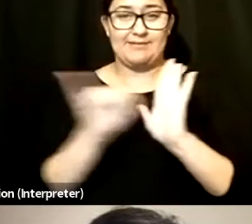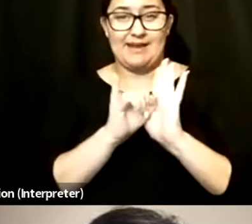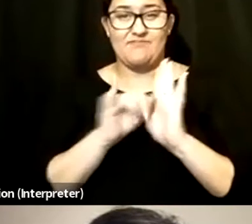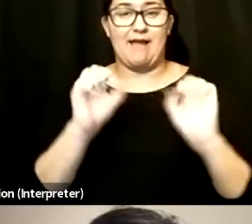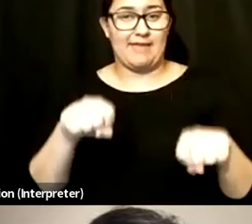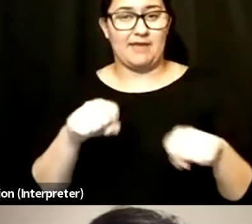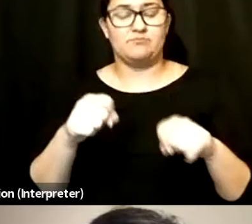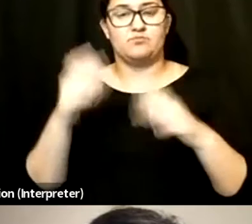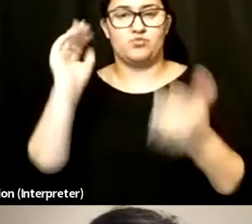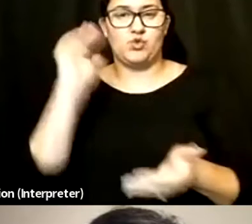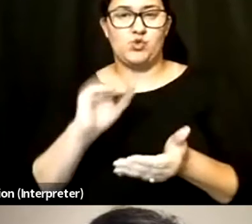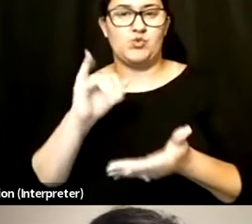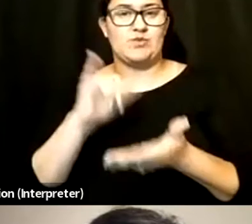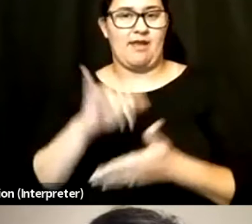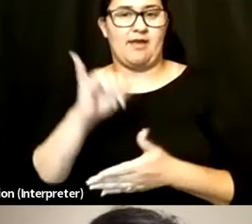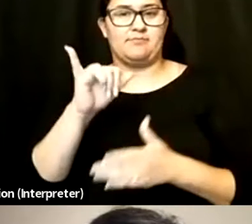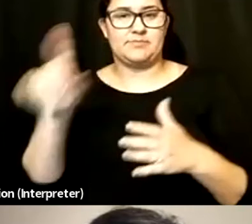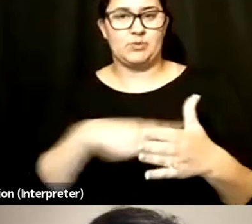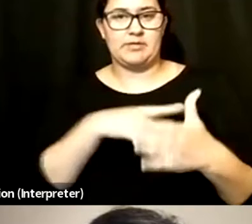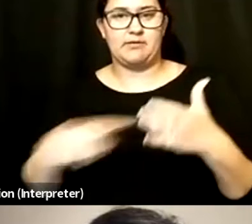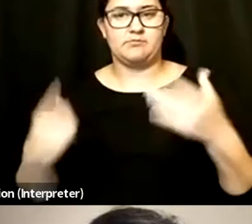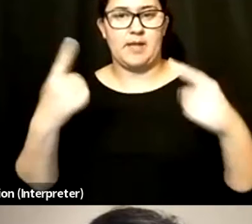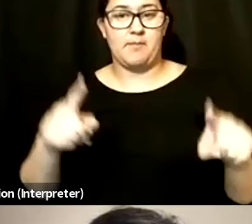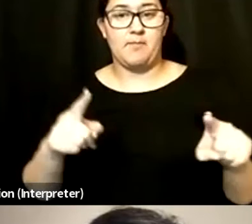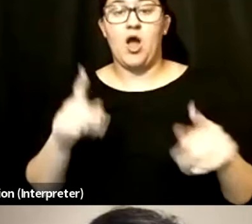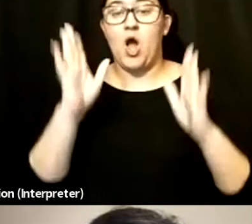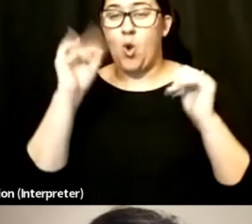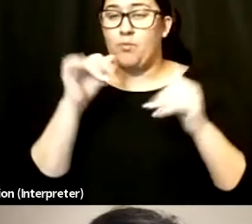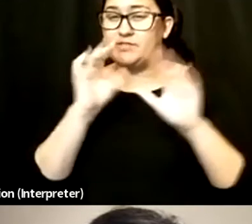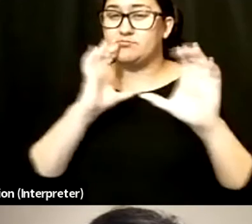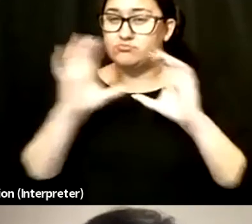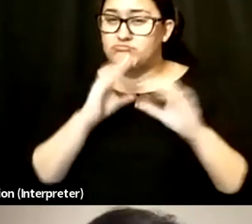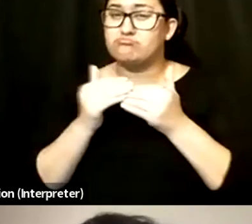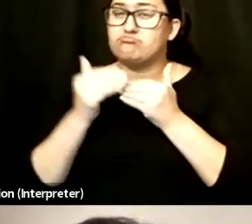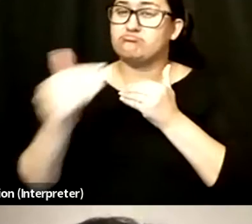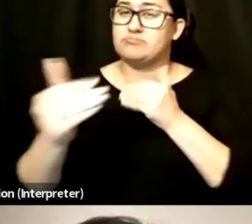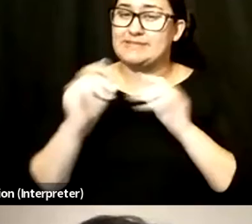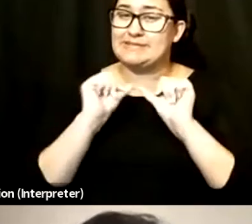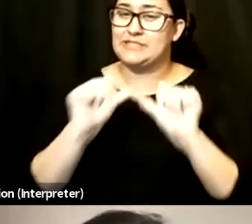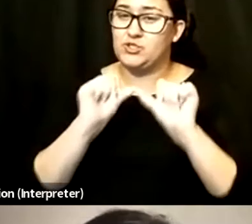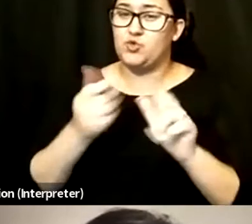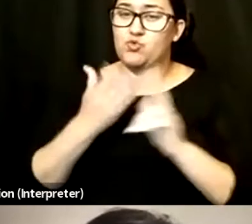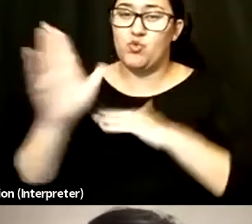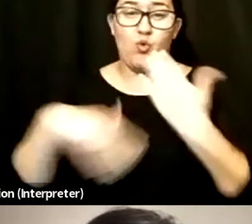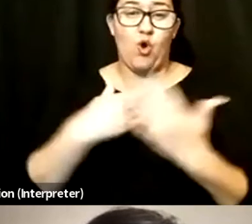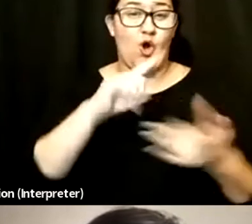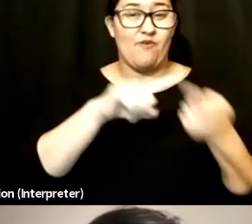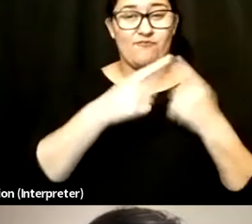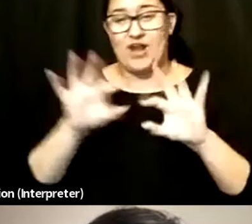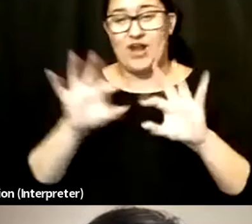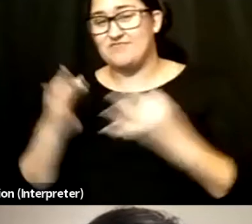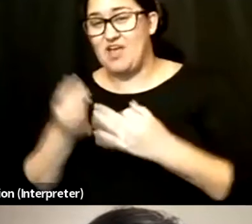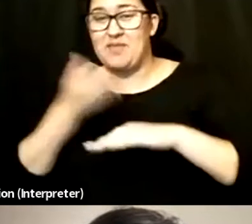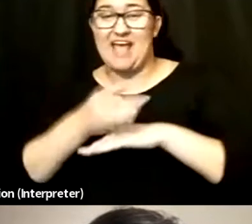ableism. I hope this conversation will continue among your colleagues, friends, and family long after this